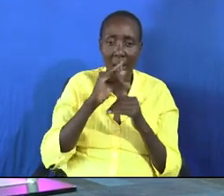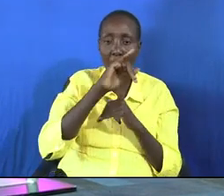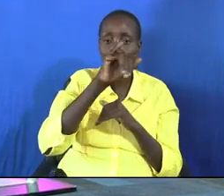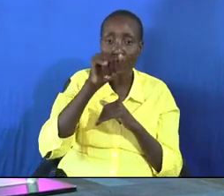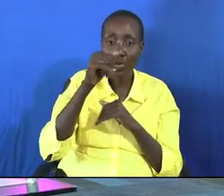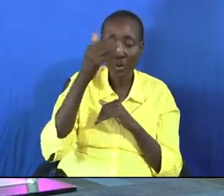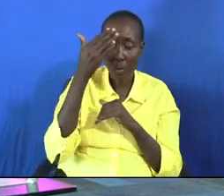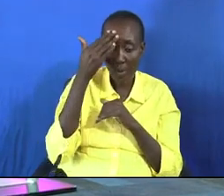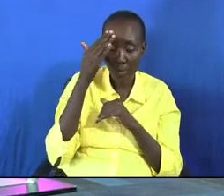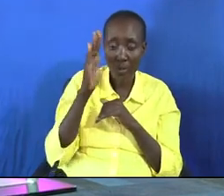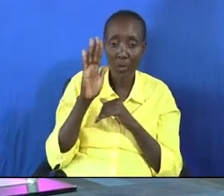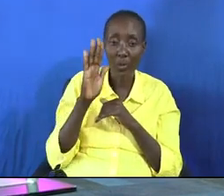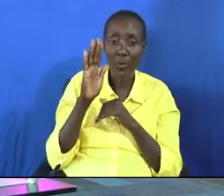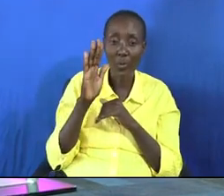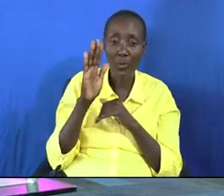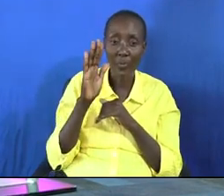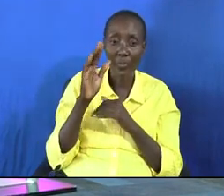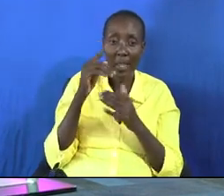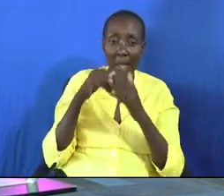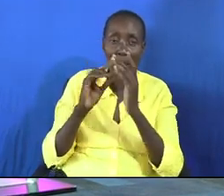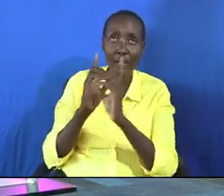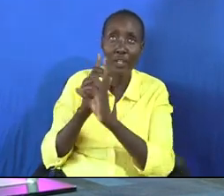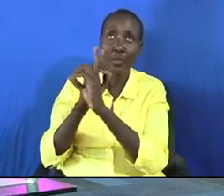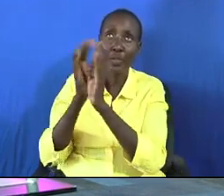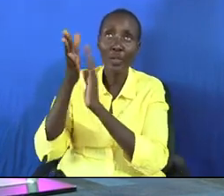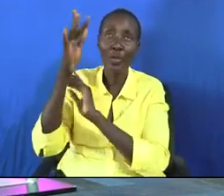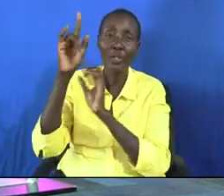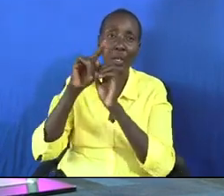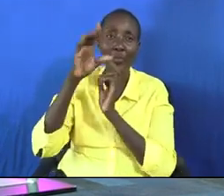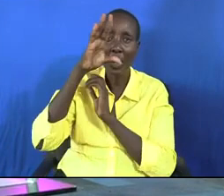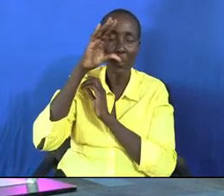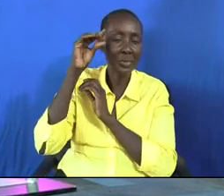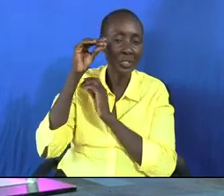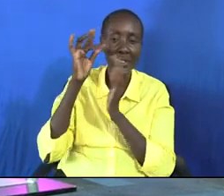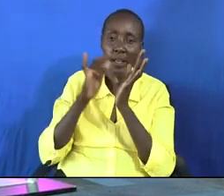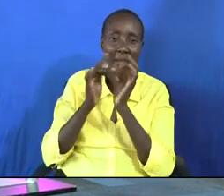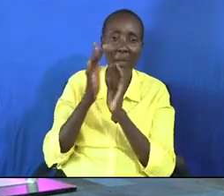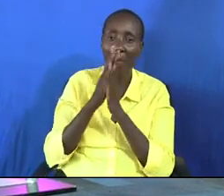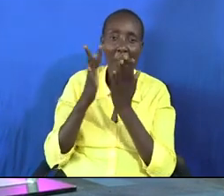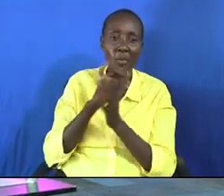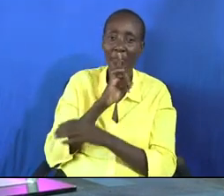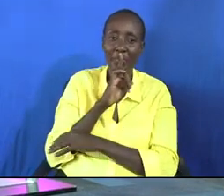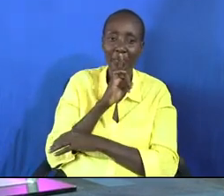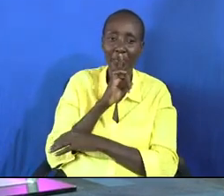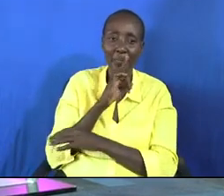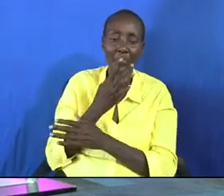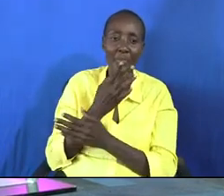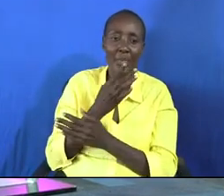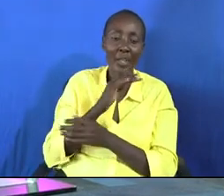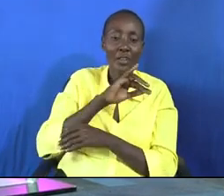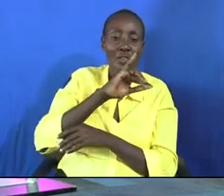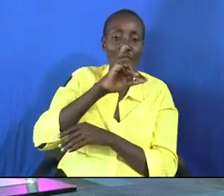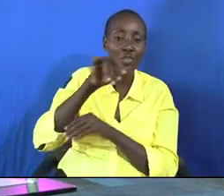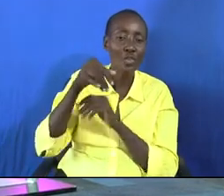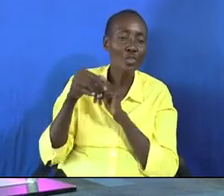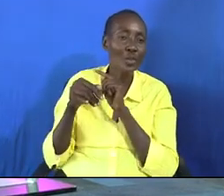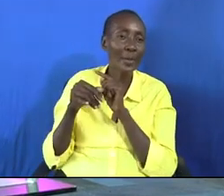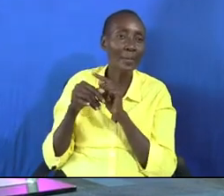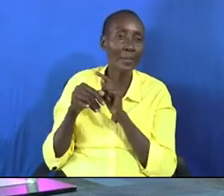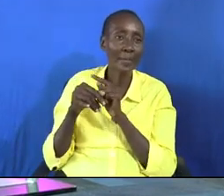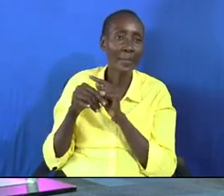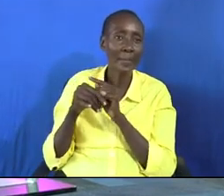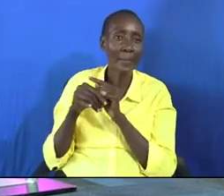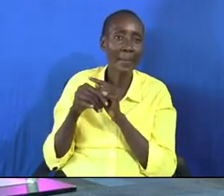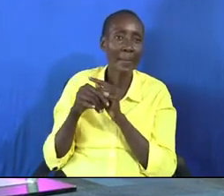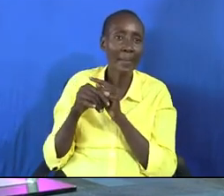told, he went to meet God like Moses. We are not told he went out. So Joshua, in